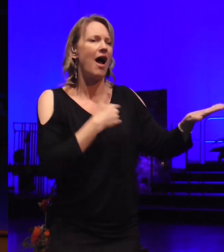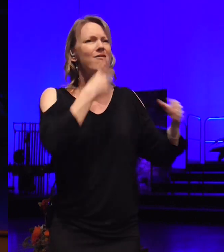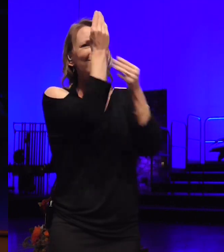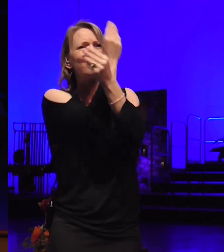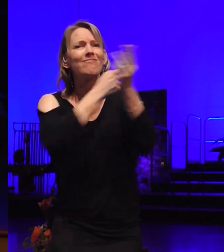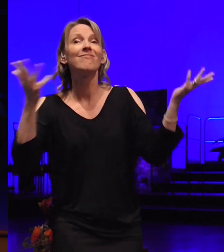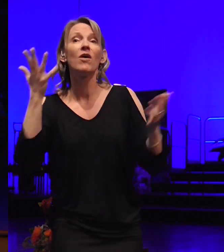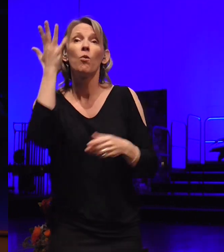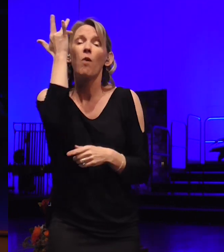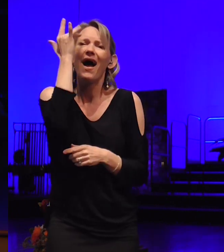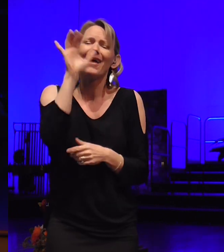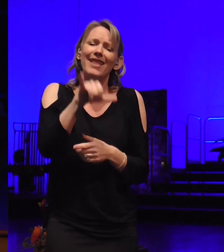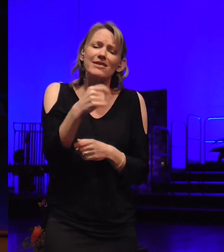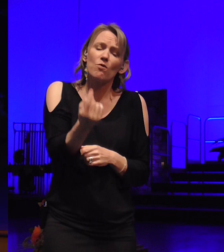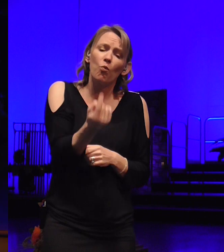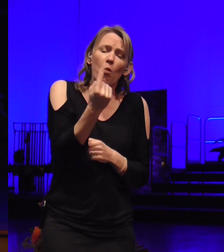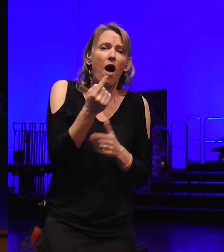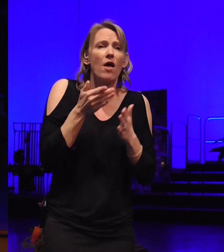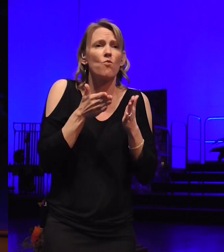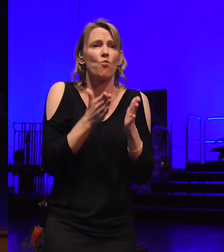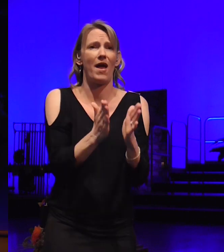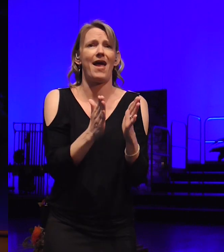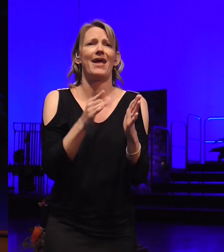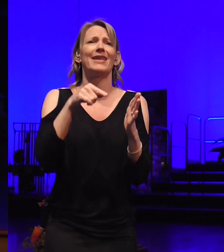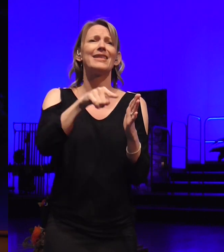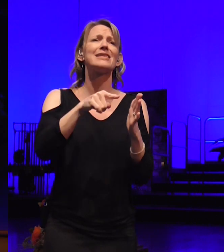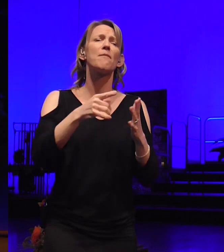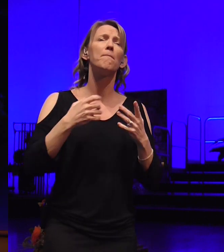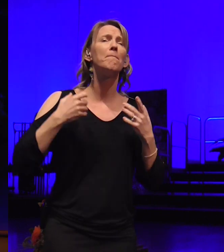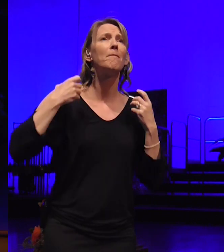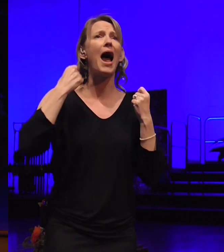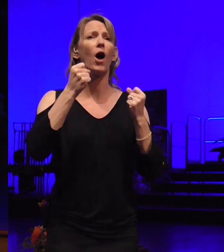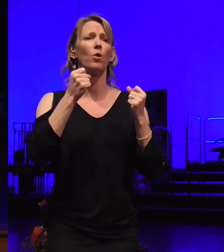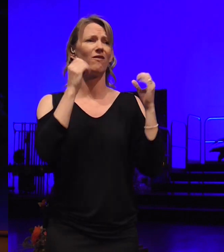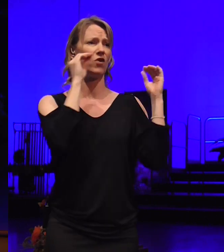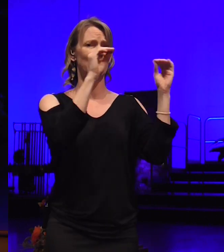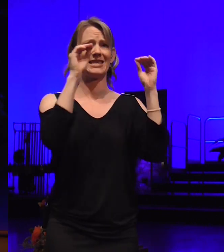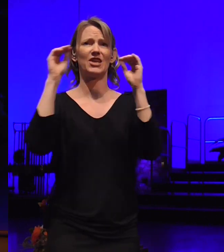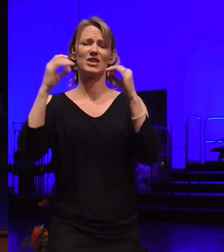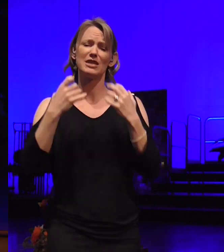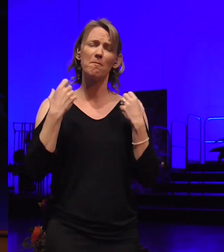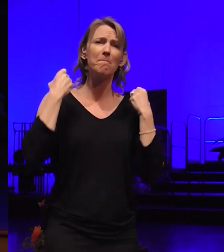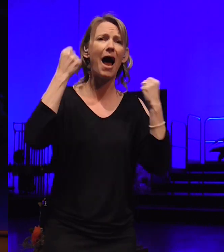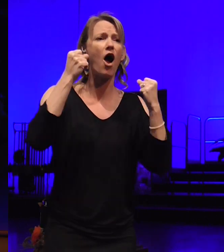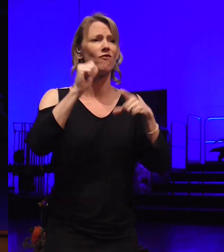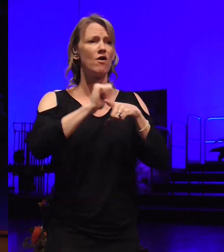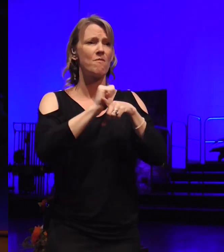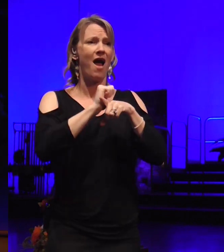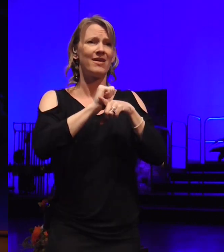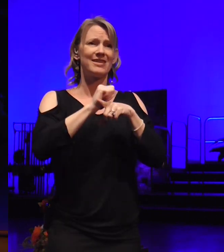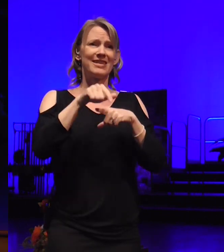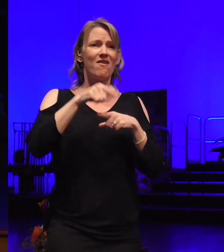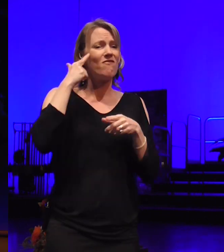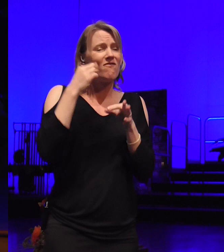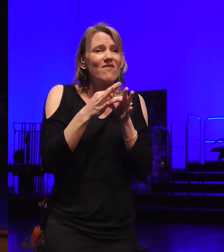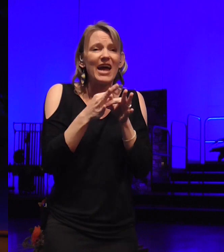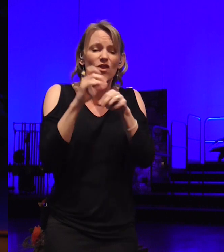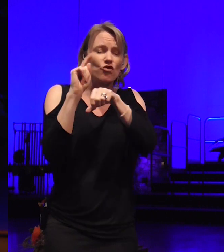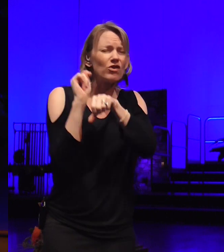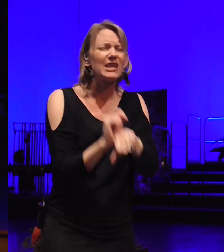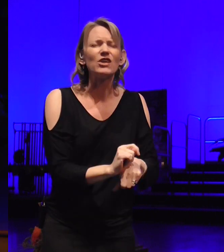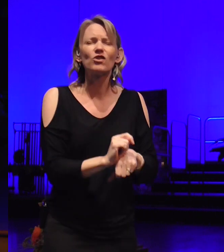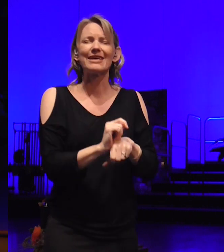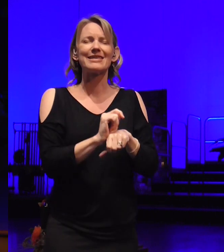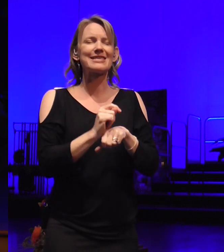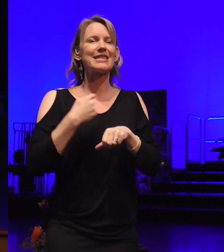is just one of the ways that all of these powerful teachings and these powerful practices and all of the faith